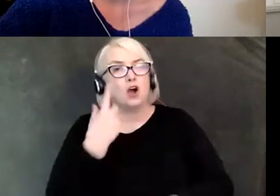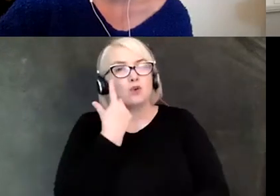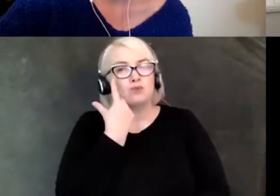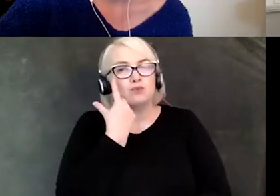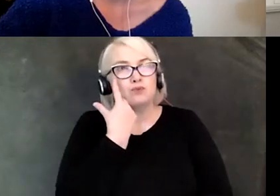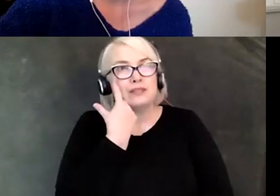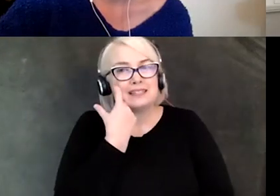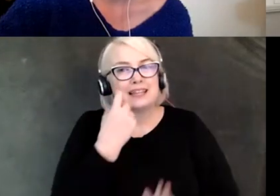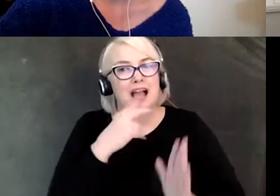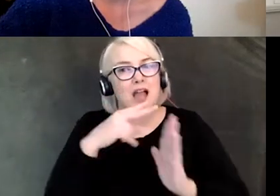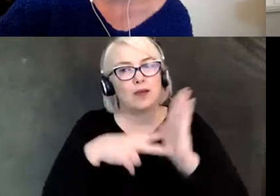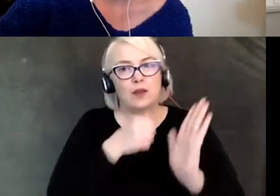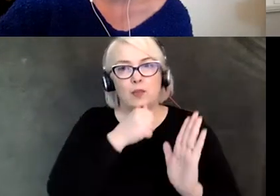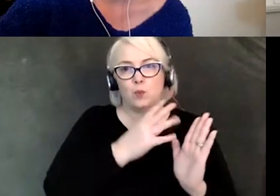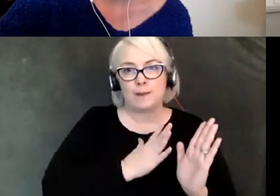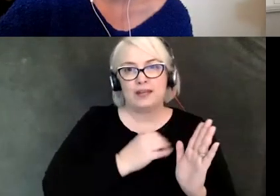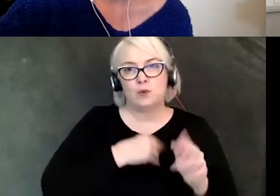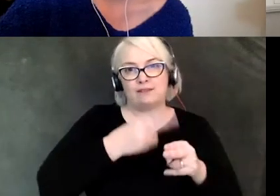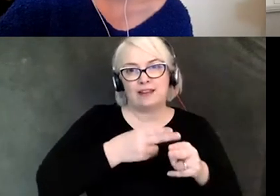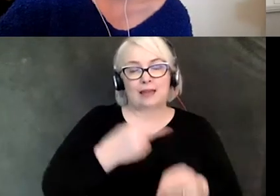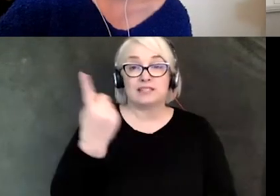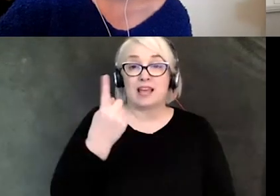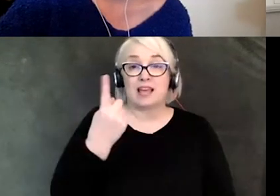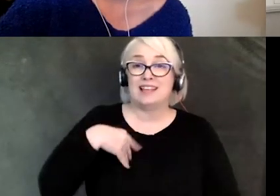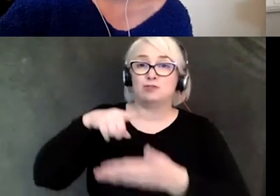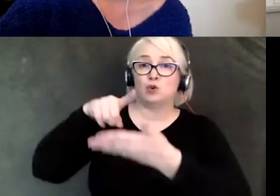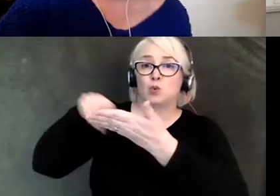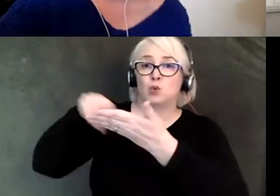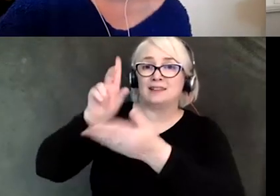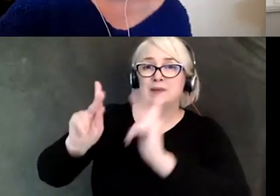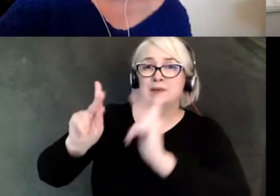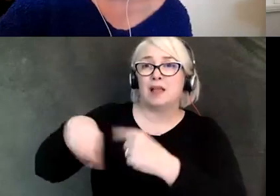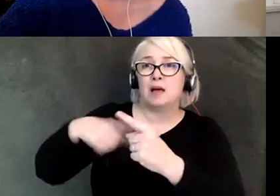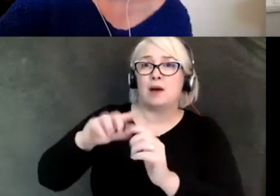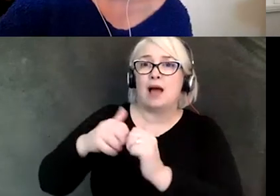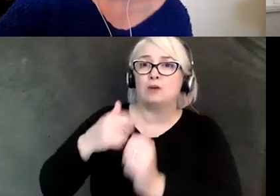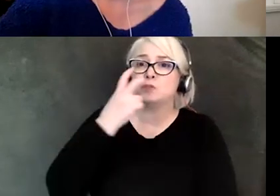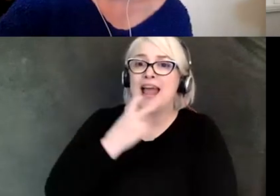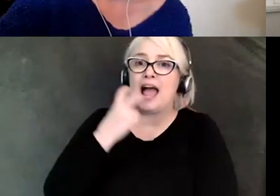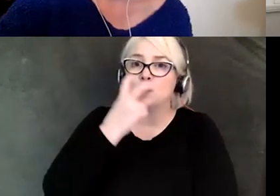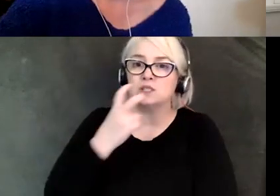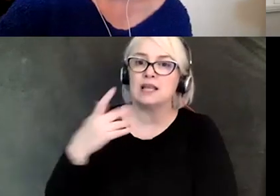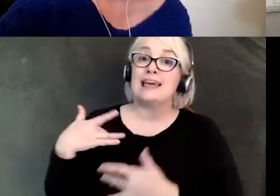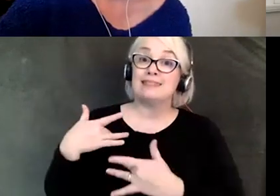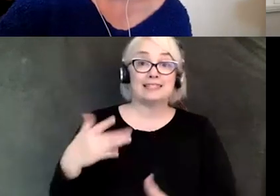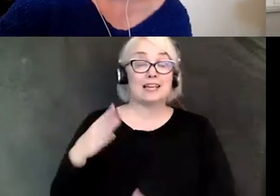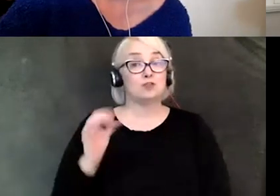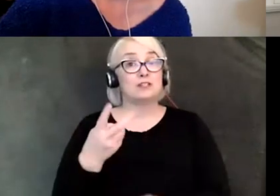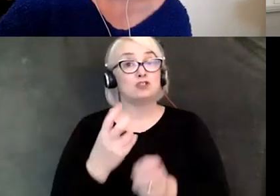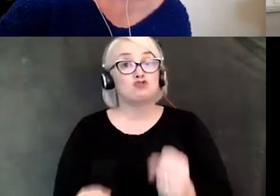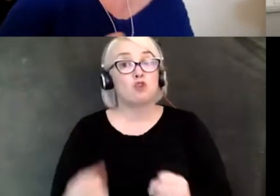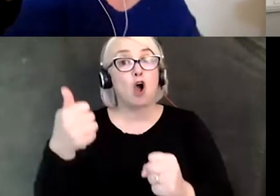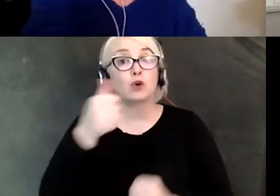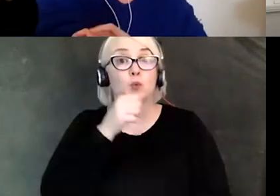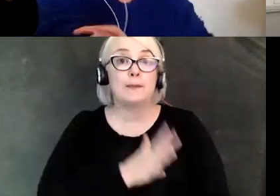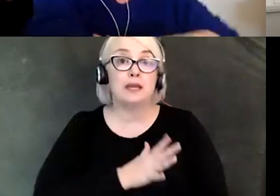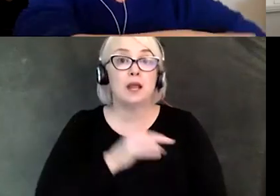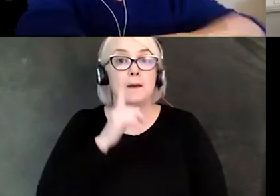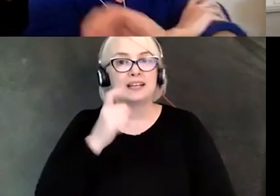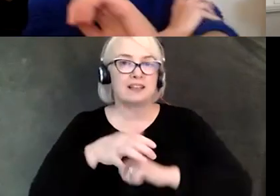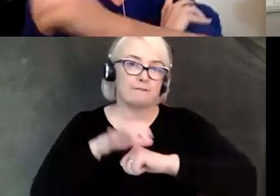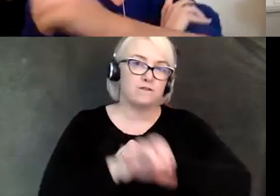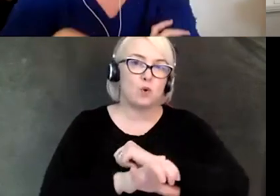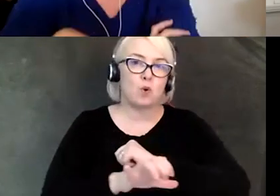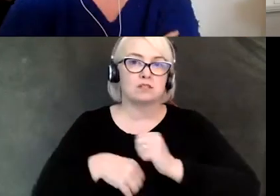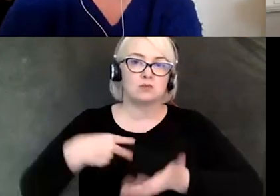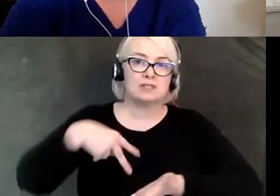that they constantly have to correct people about the pronunciation, they tend to be stronger women because they're, they're forced to stand up for themselves longer. So